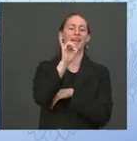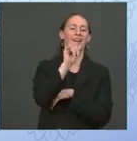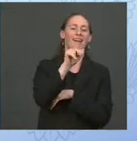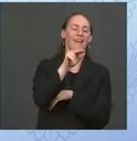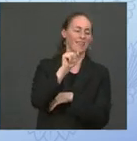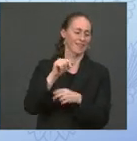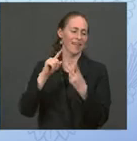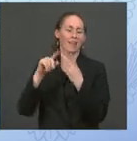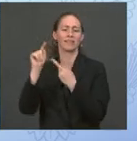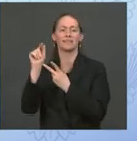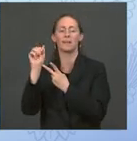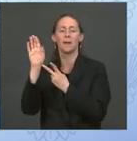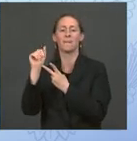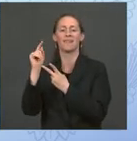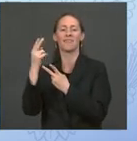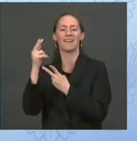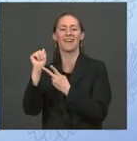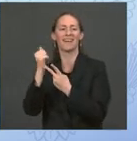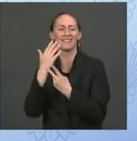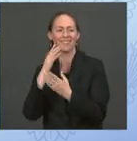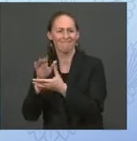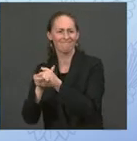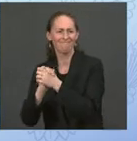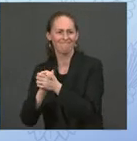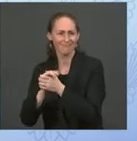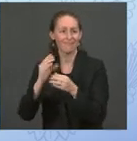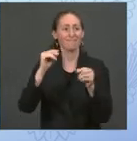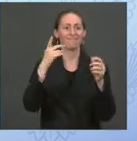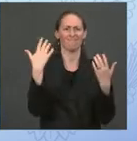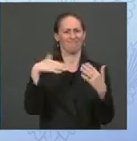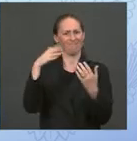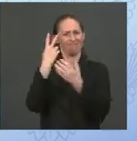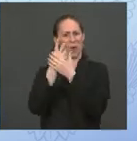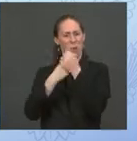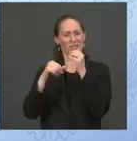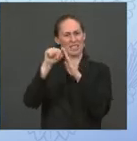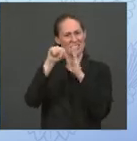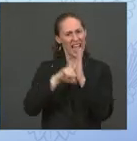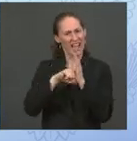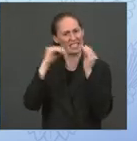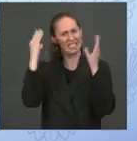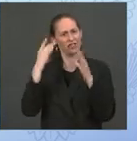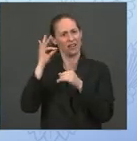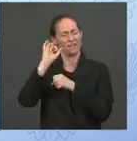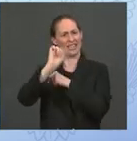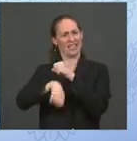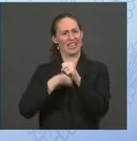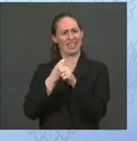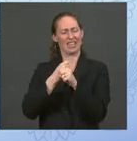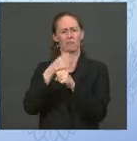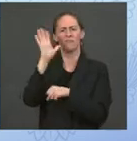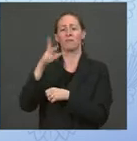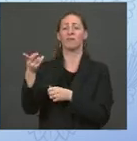all State Teachers of the Year for this well-deserved recognition. Yes.